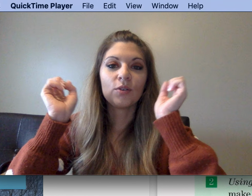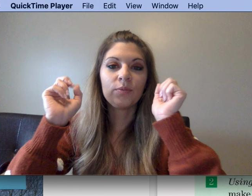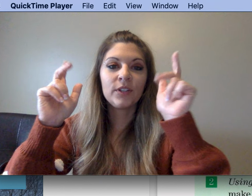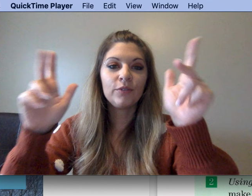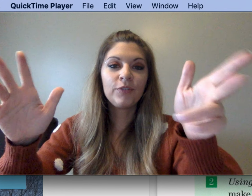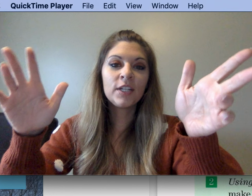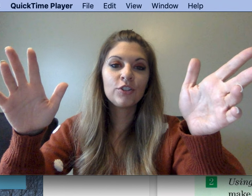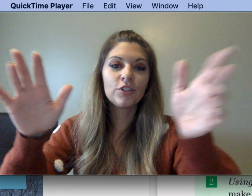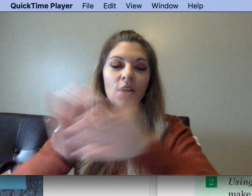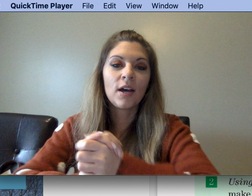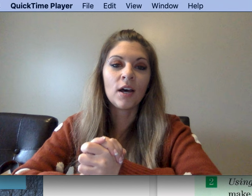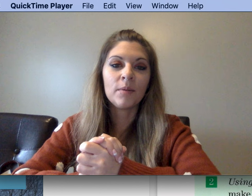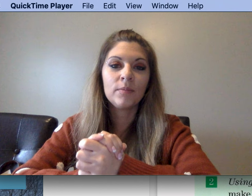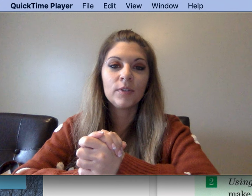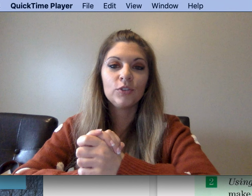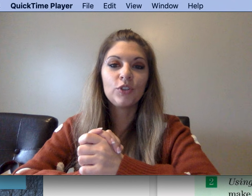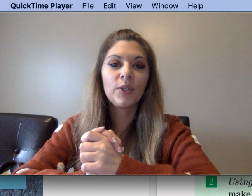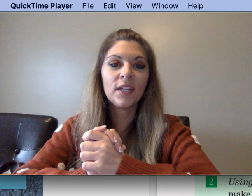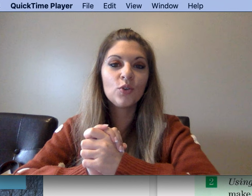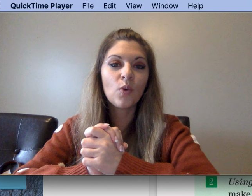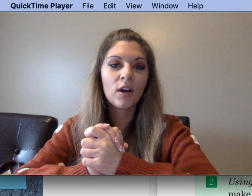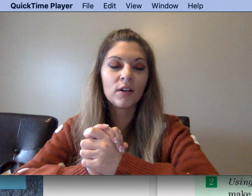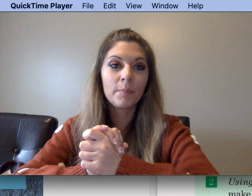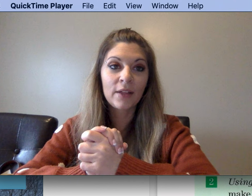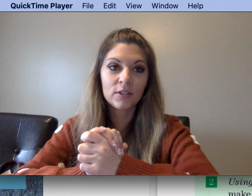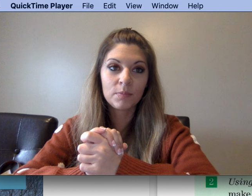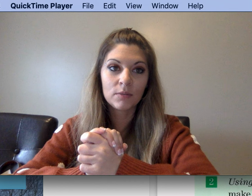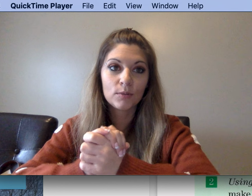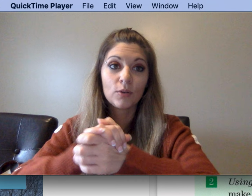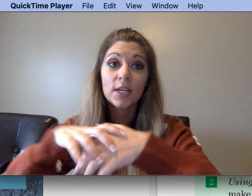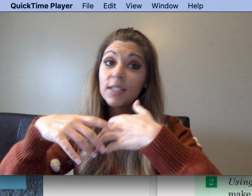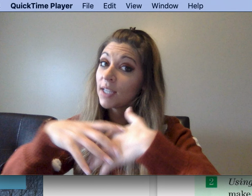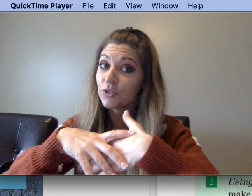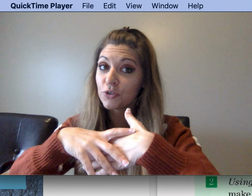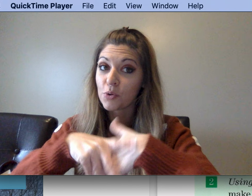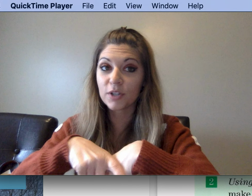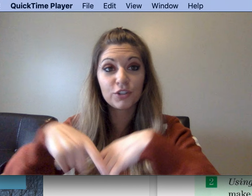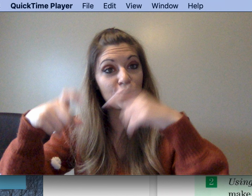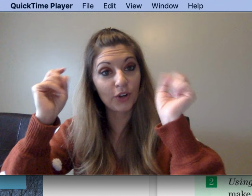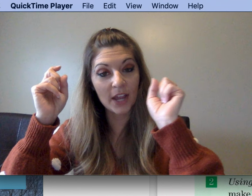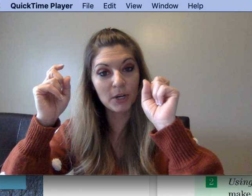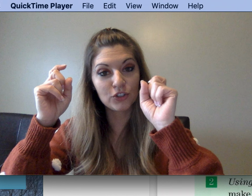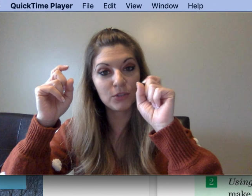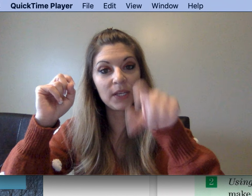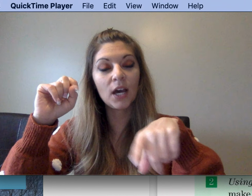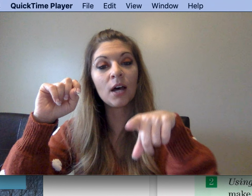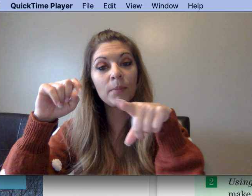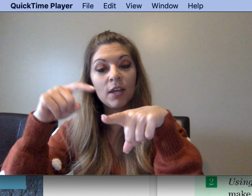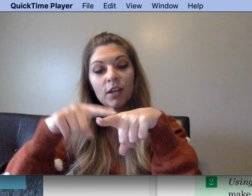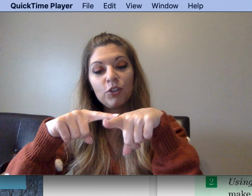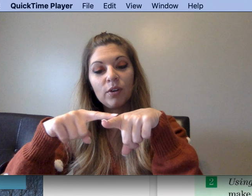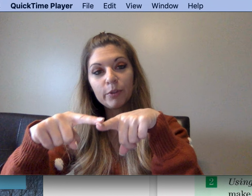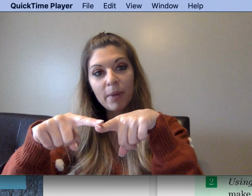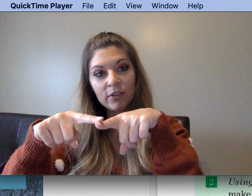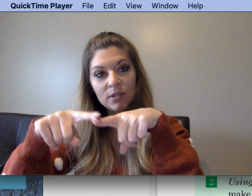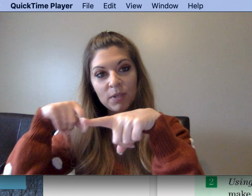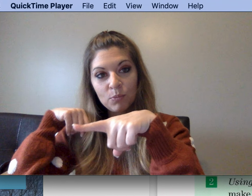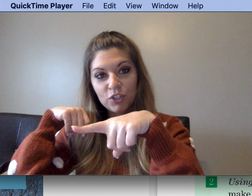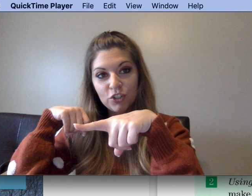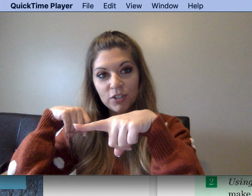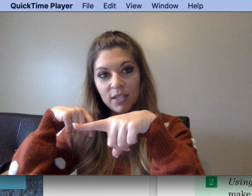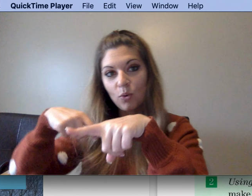Okay, so hopefully you've finished. So can you walk on a balance beam? So it's a yes or no question, so your eyebrows should be up. You have your